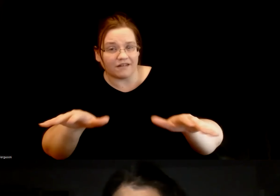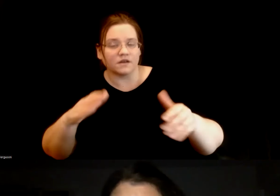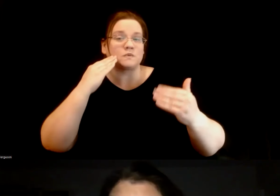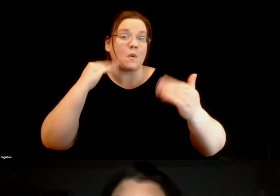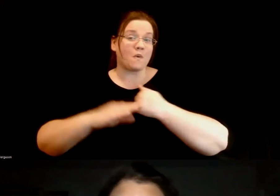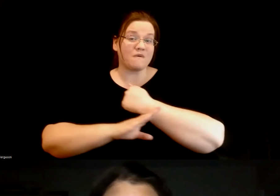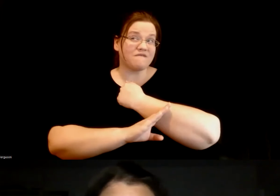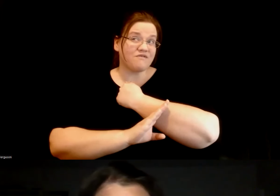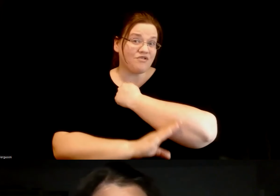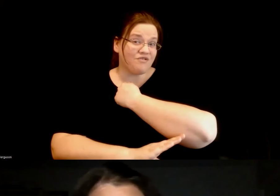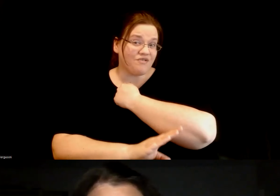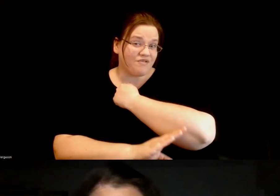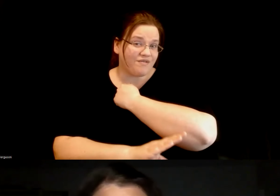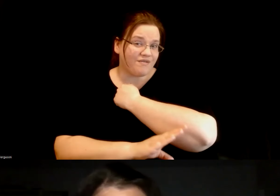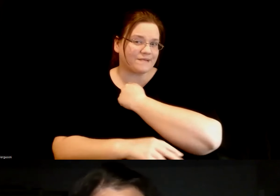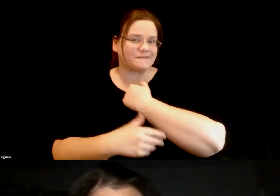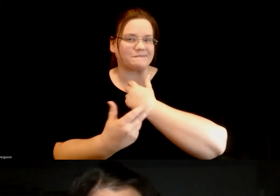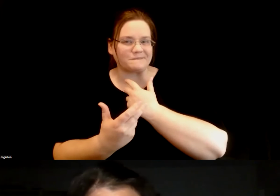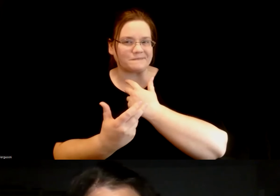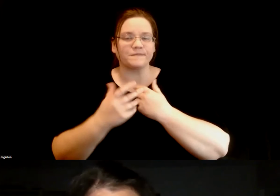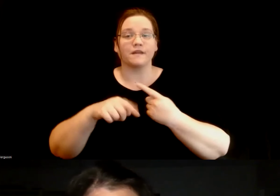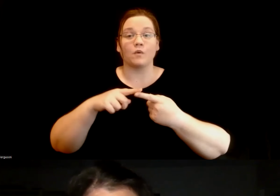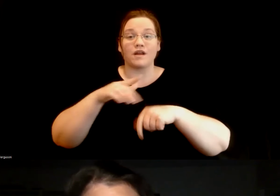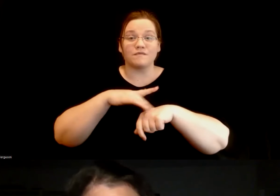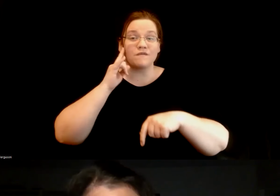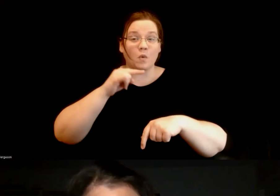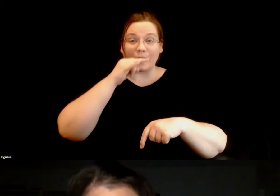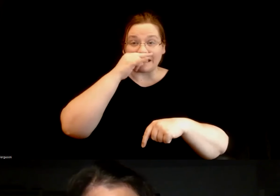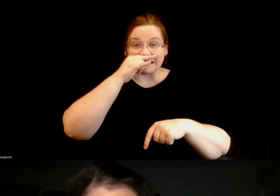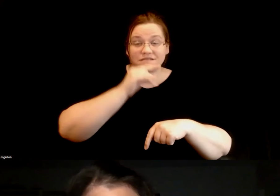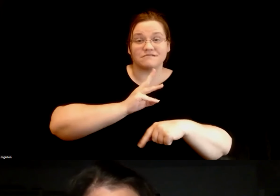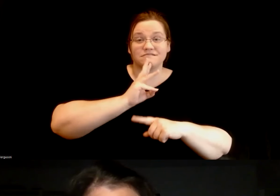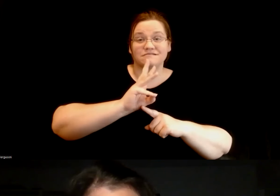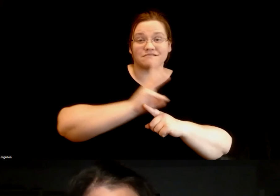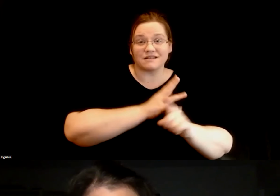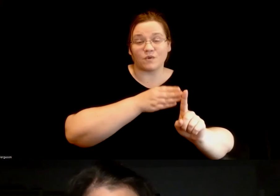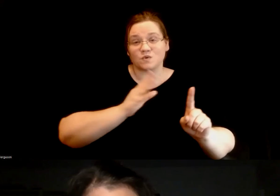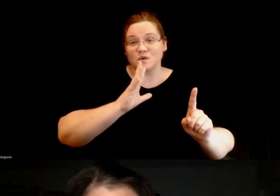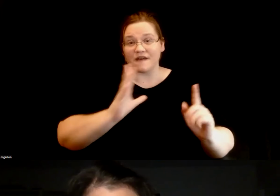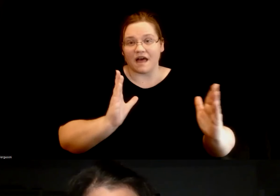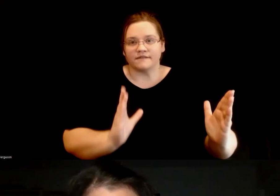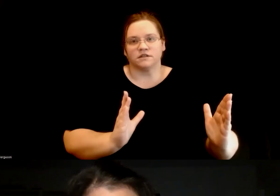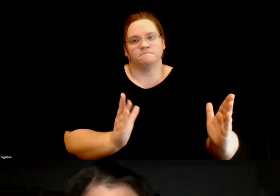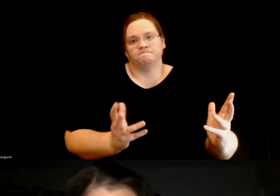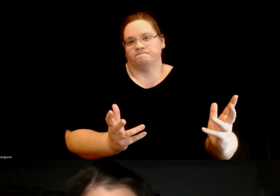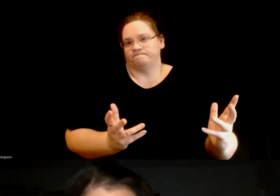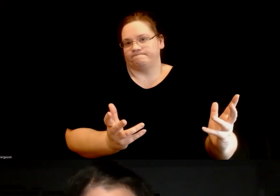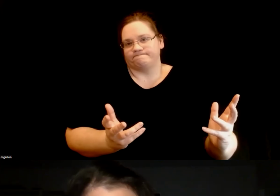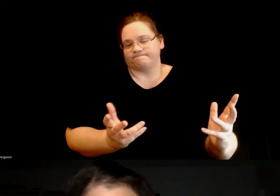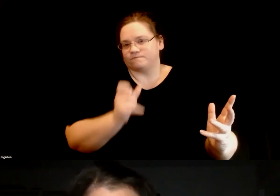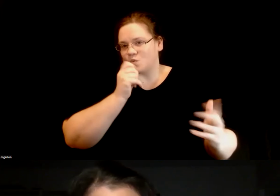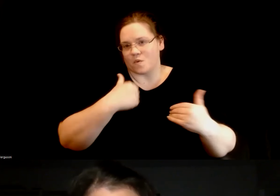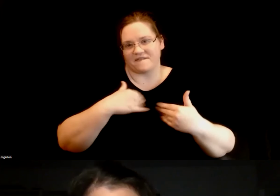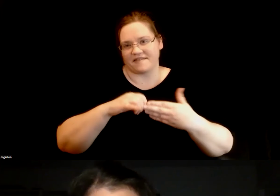fall. Yeah. And when it would be available for kids 6 months to 5 years, I don't actually have that